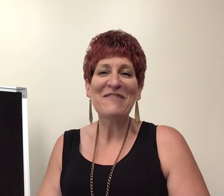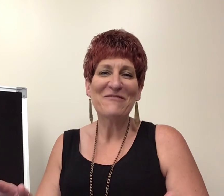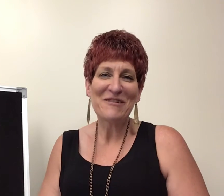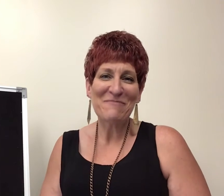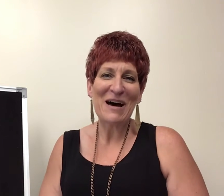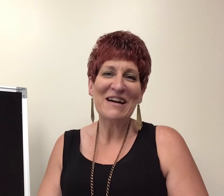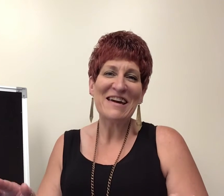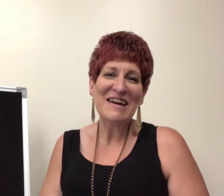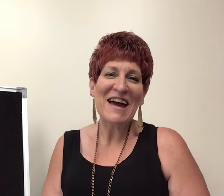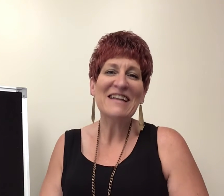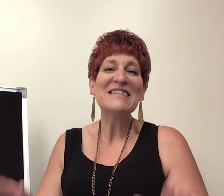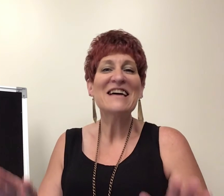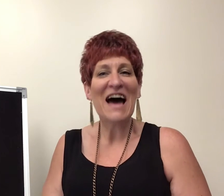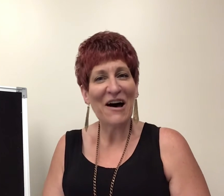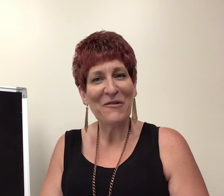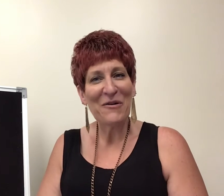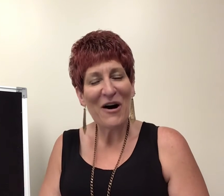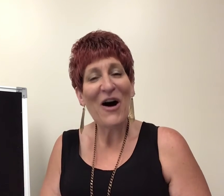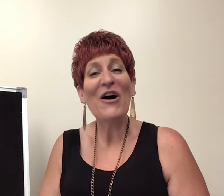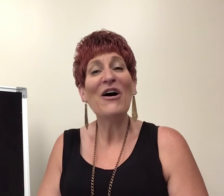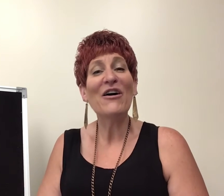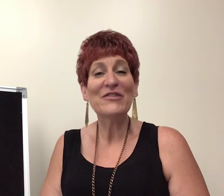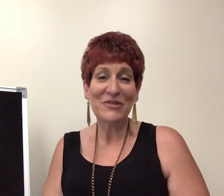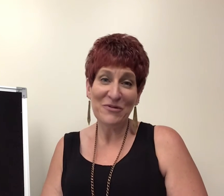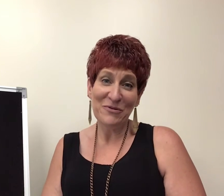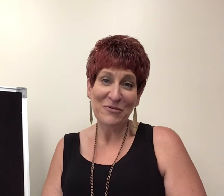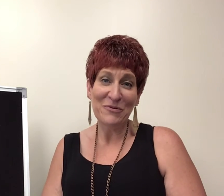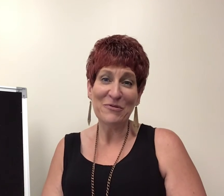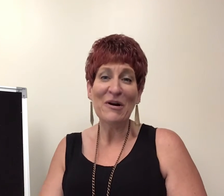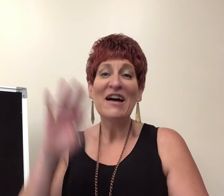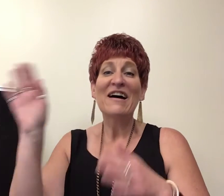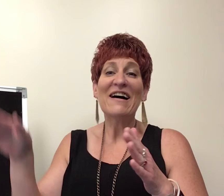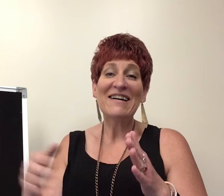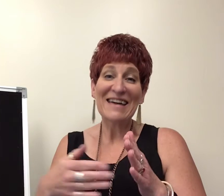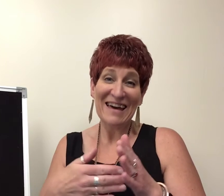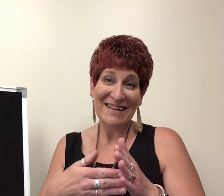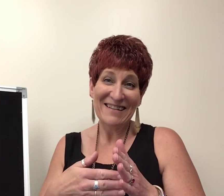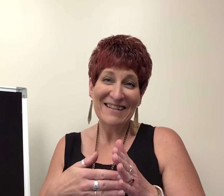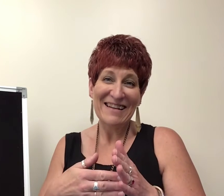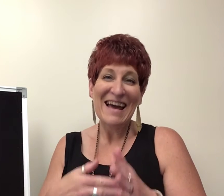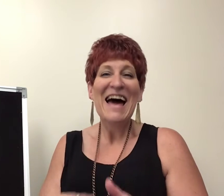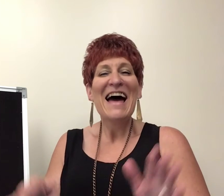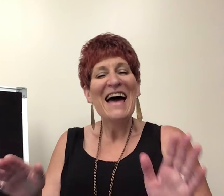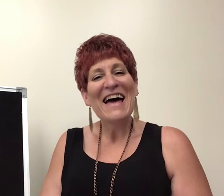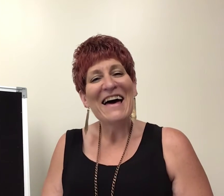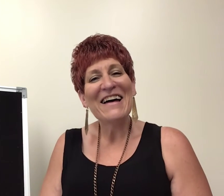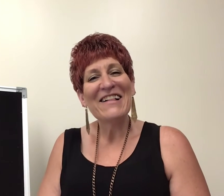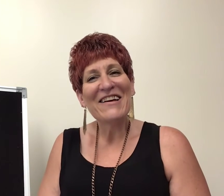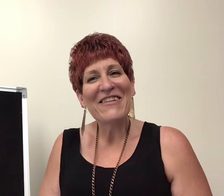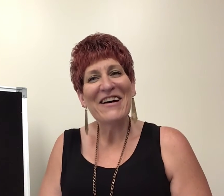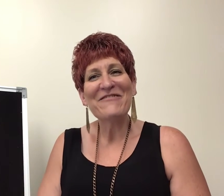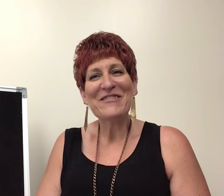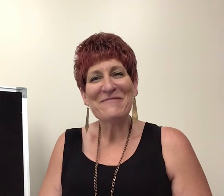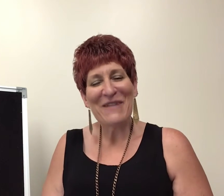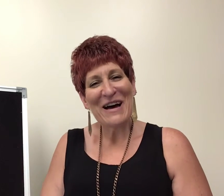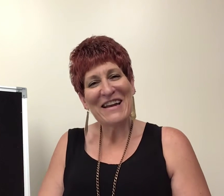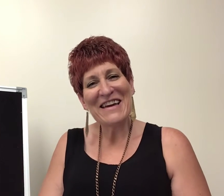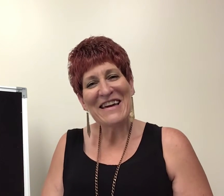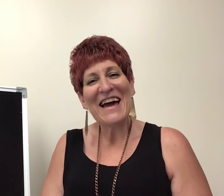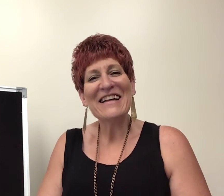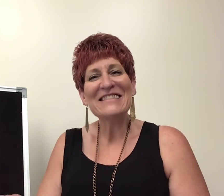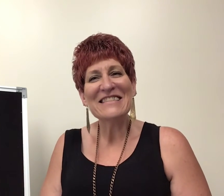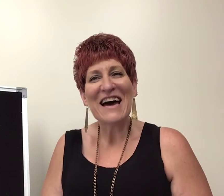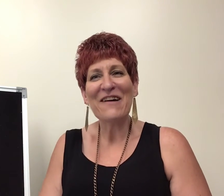Hello everybody, and how are you? Again. Hello